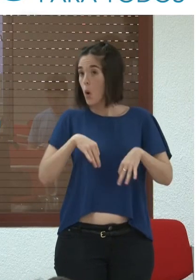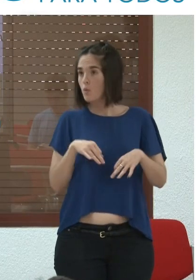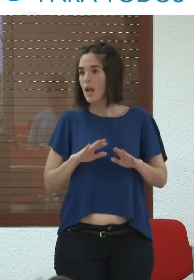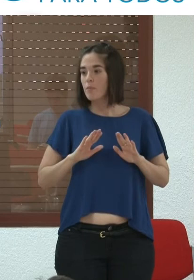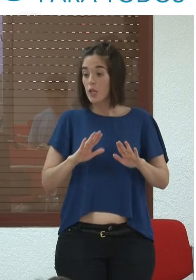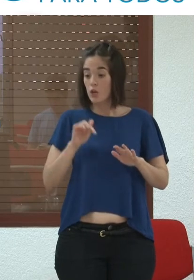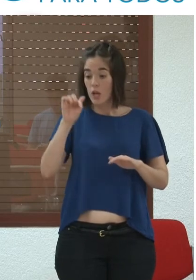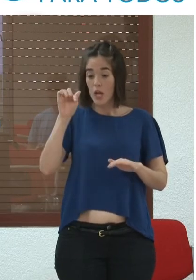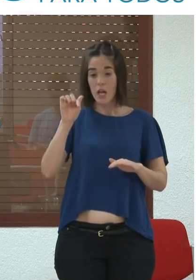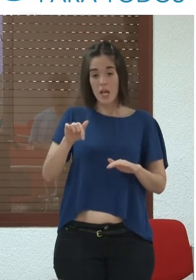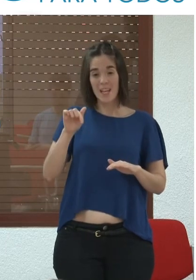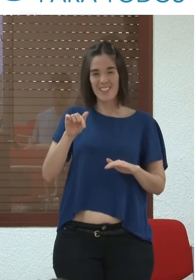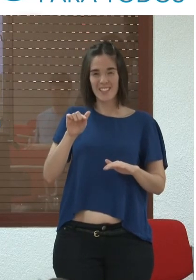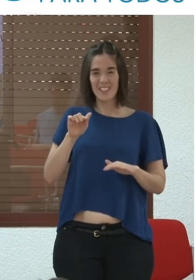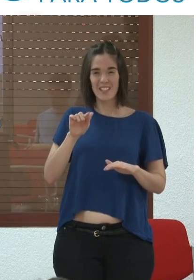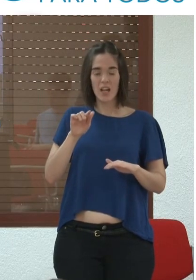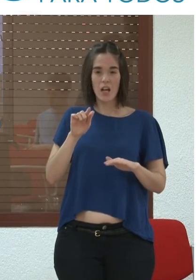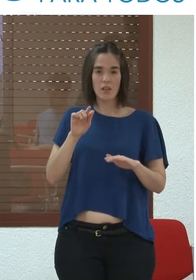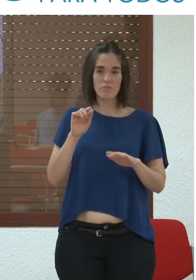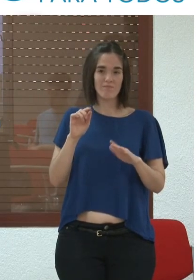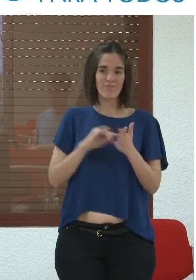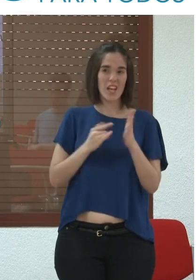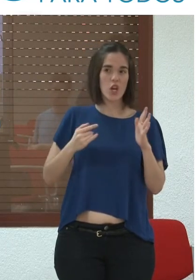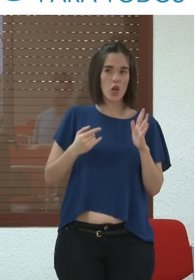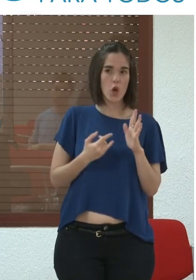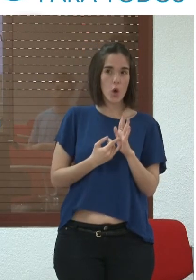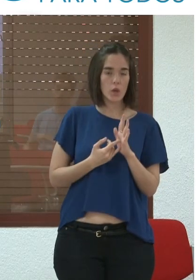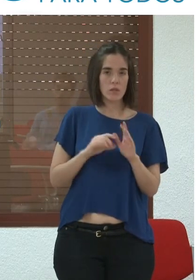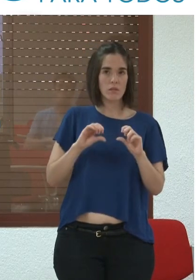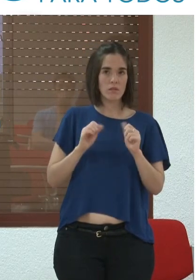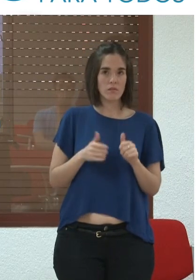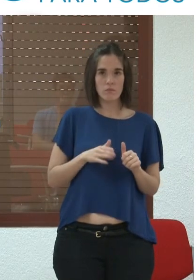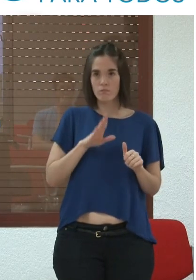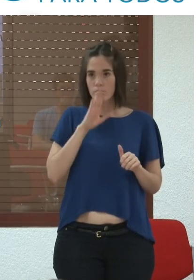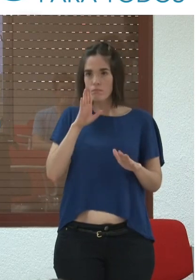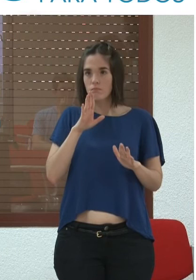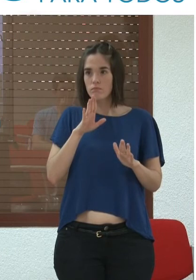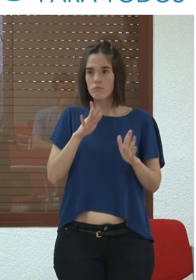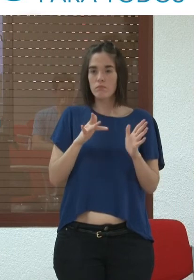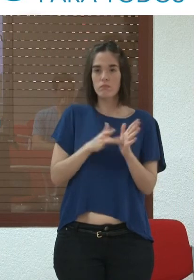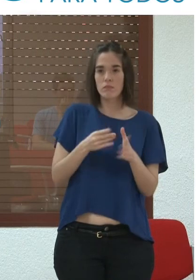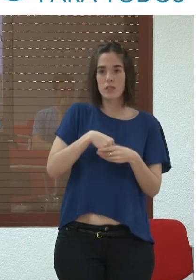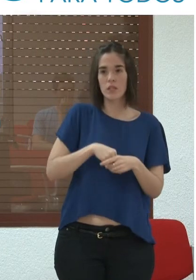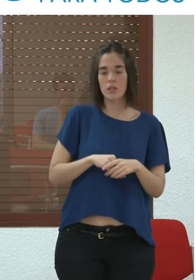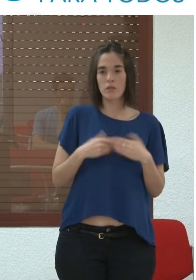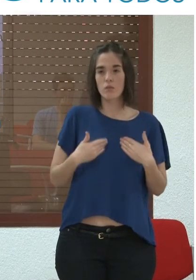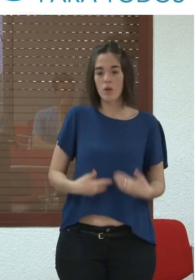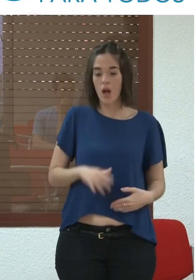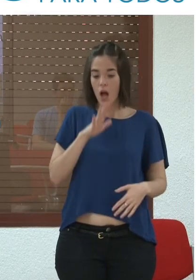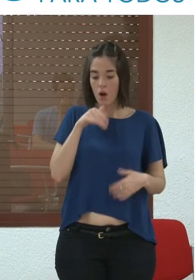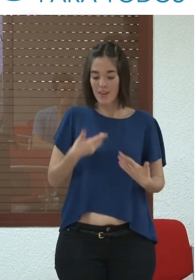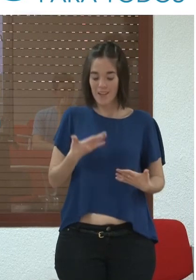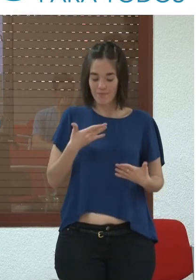in the whole Anglo-Saxon world, but this type of technologies and invasive techniques are not regulated or